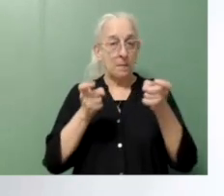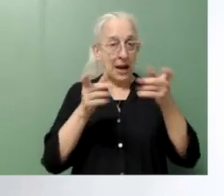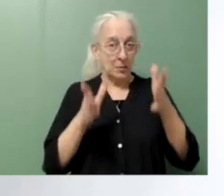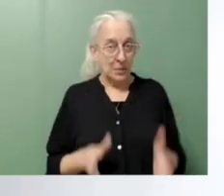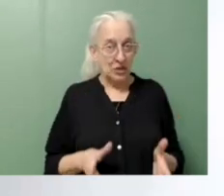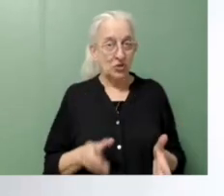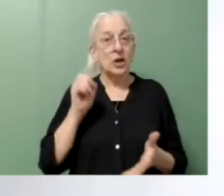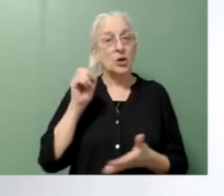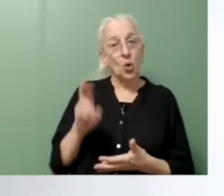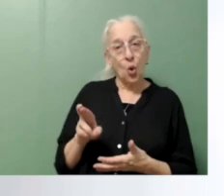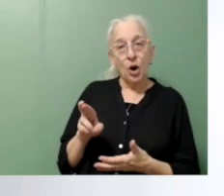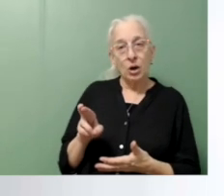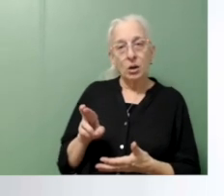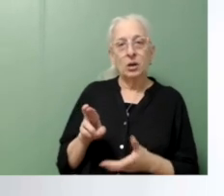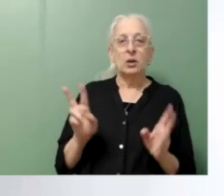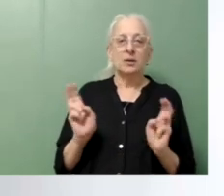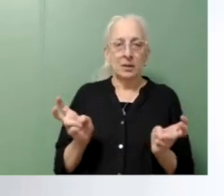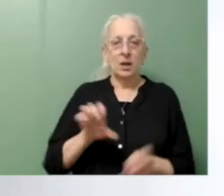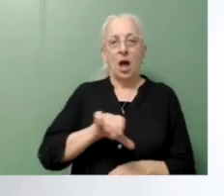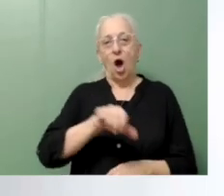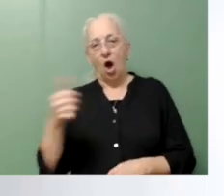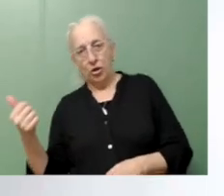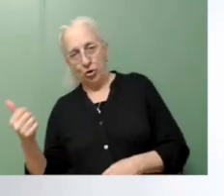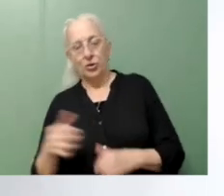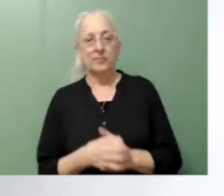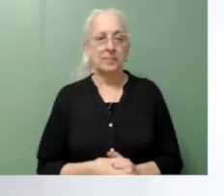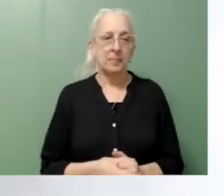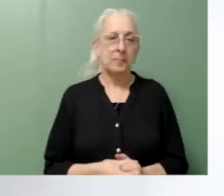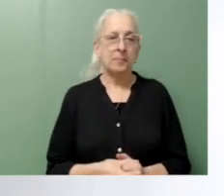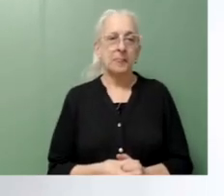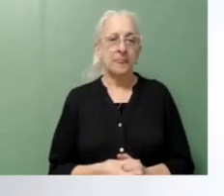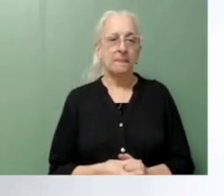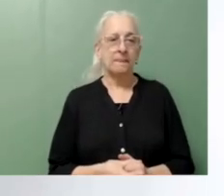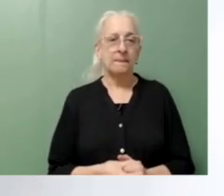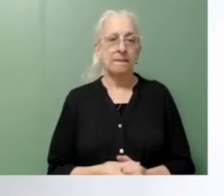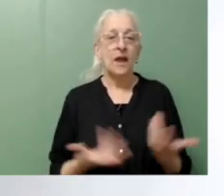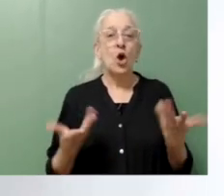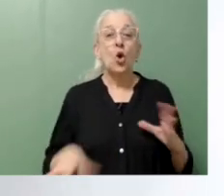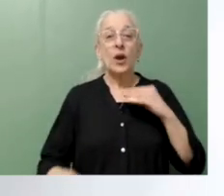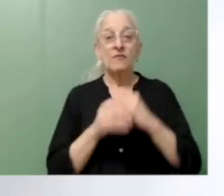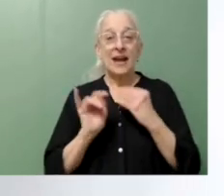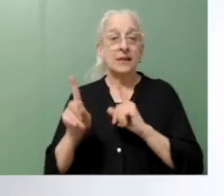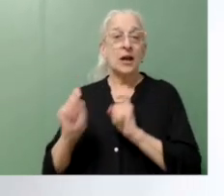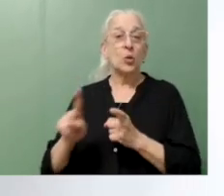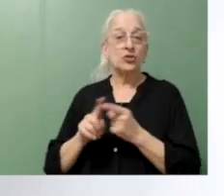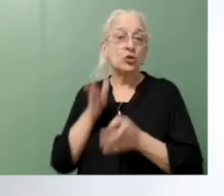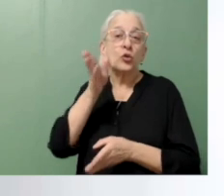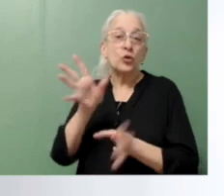or as other, respectively. We have added this question to future